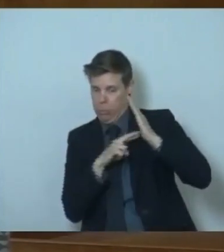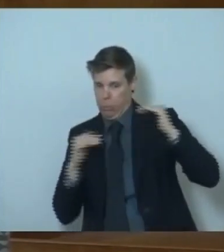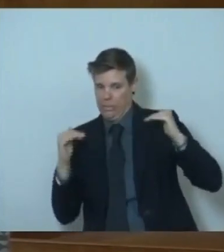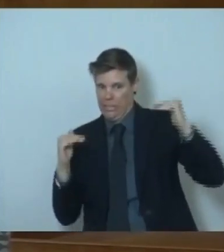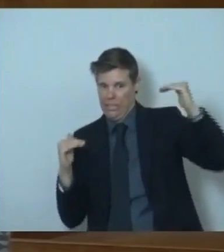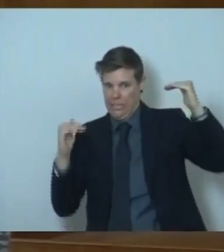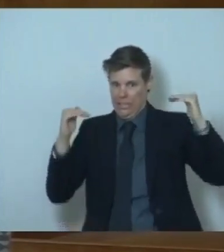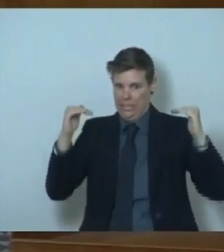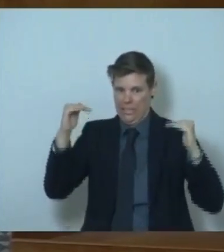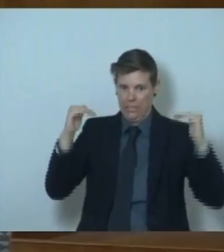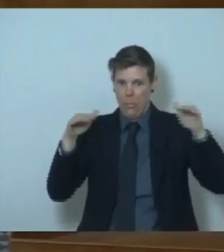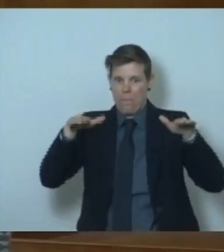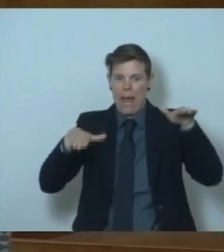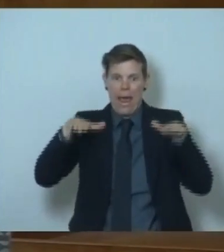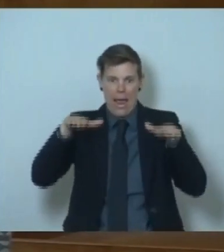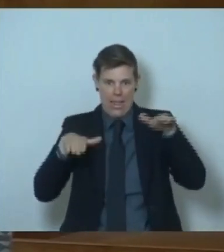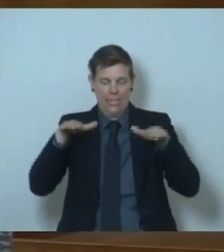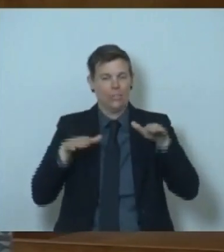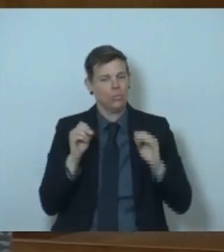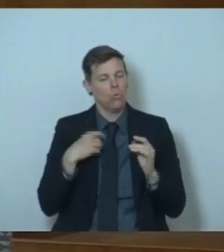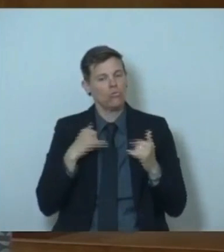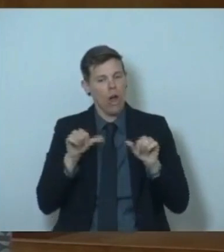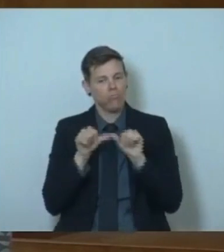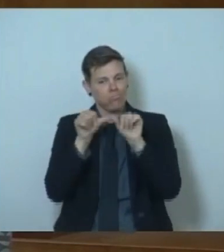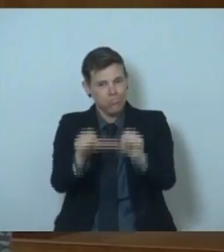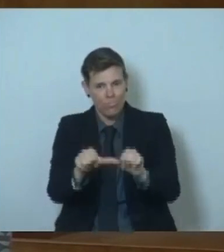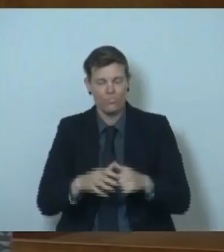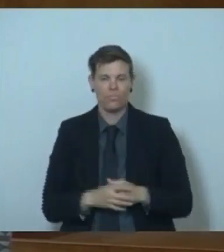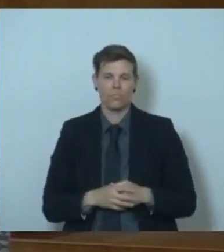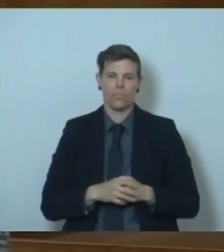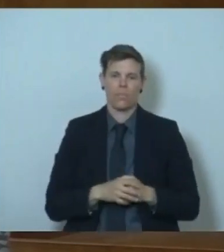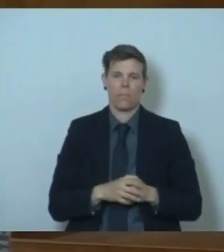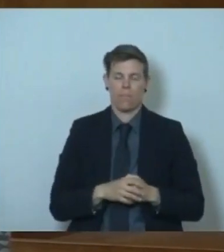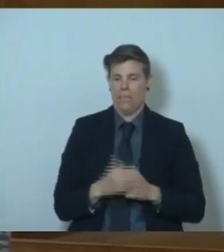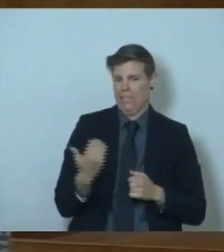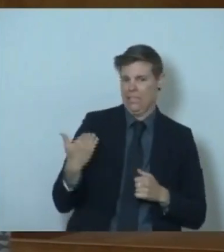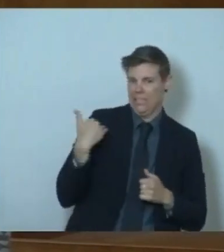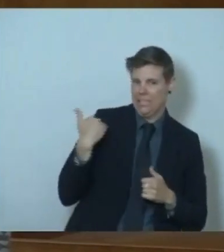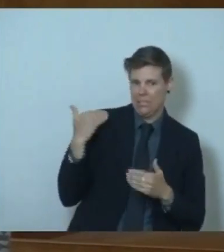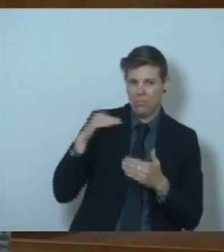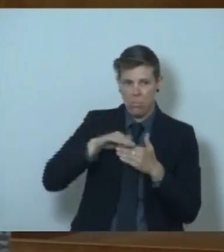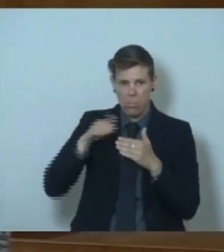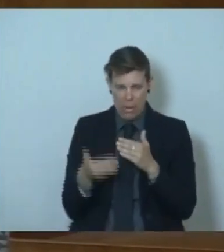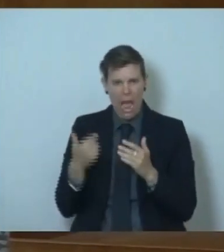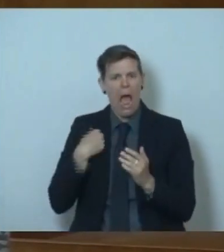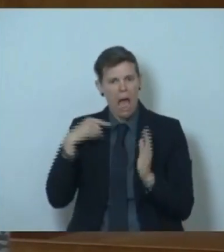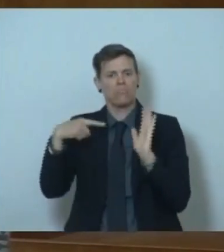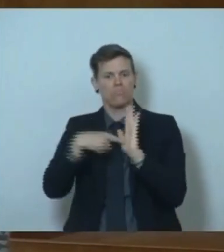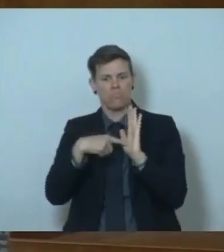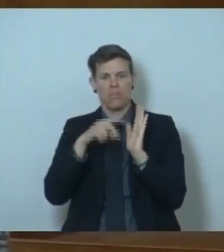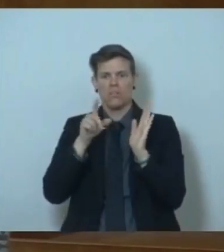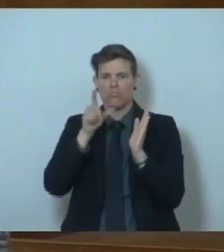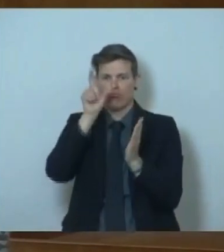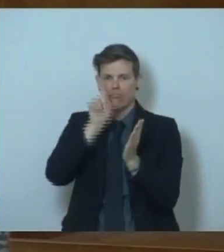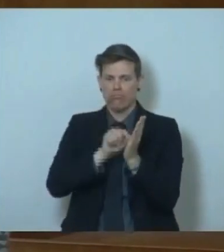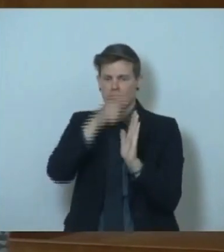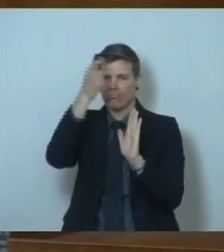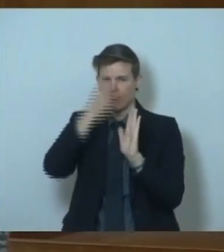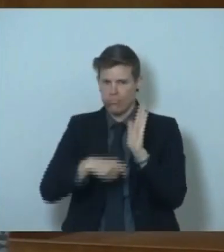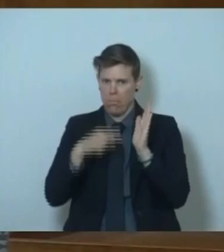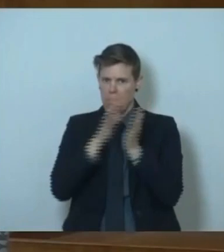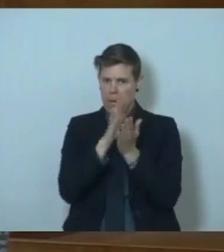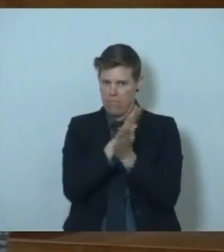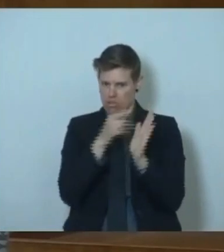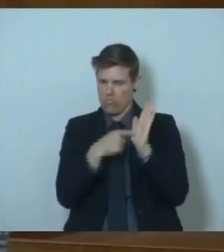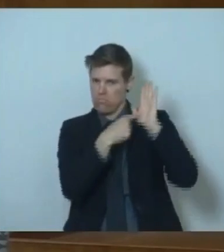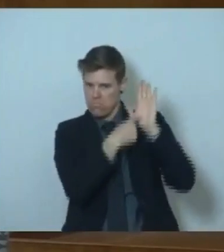an editorial this weekend about whether or not we were blinded by science, and I did want to take a minute as the scientist